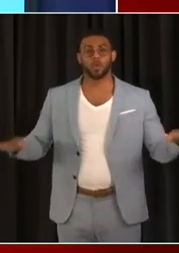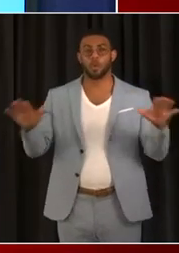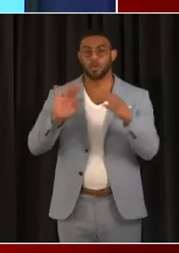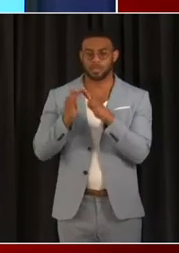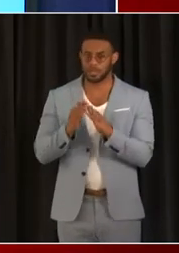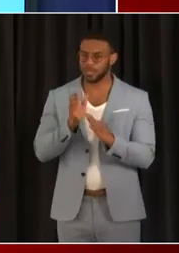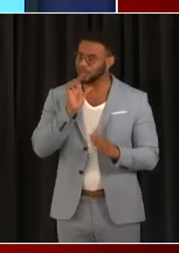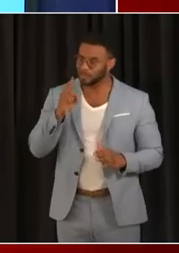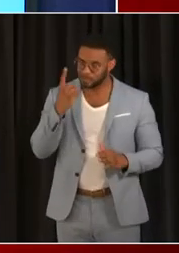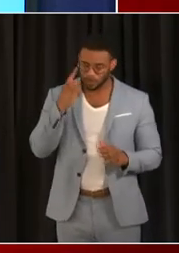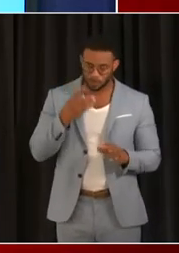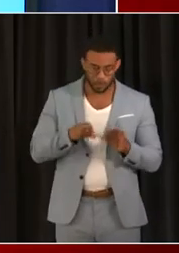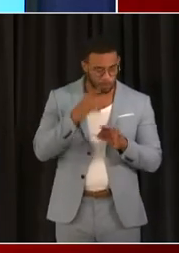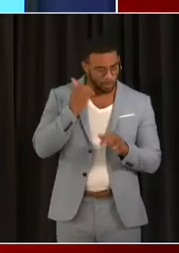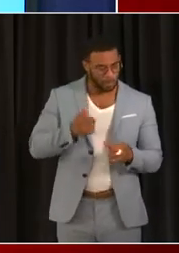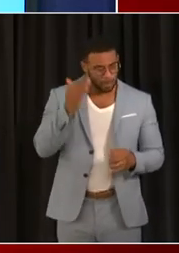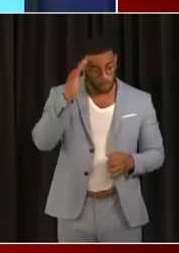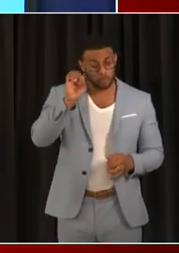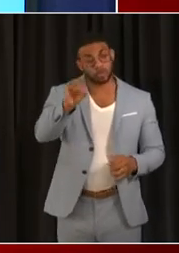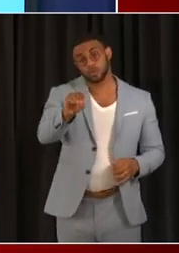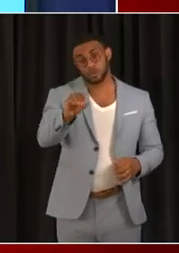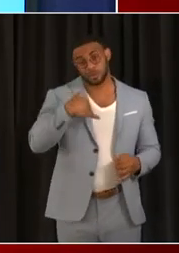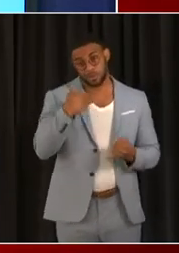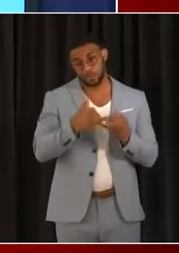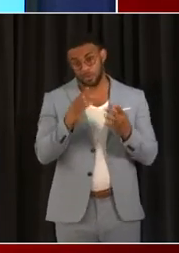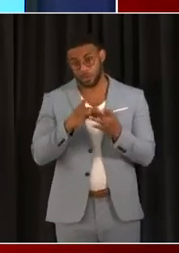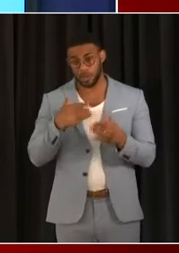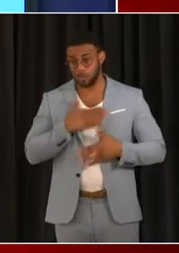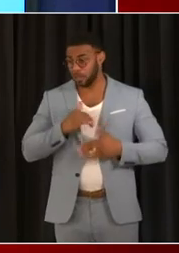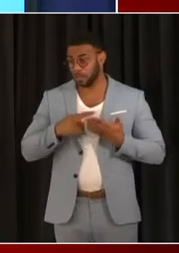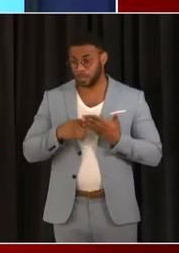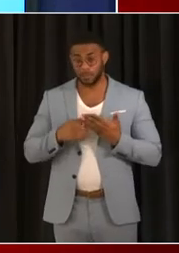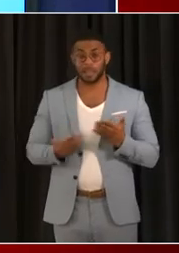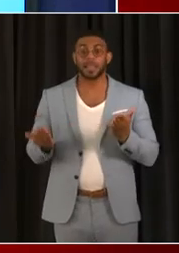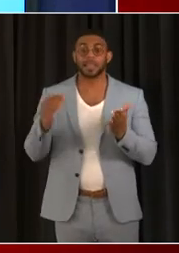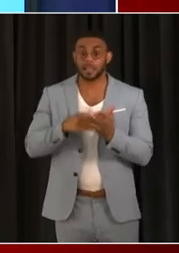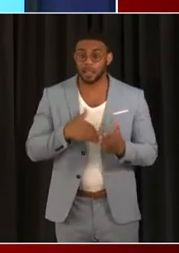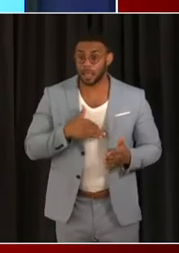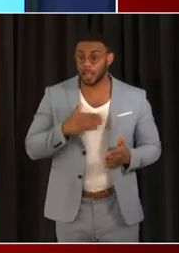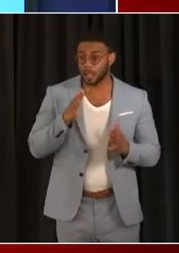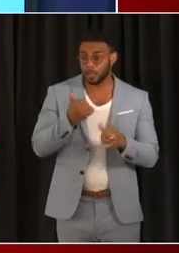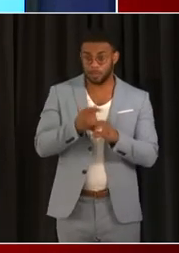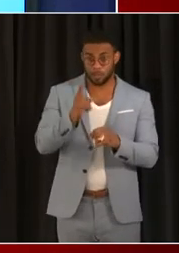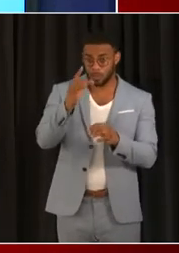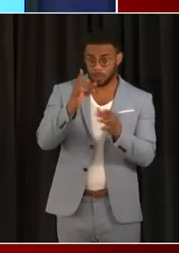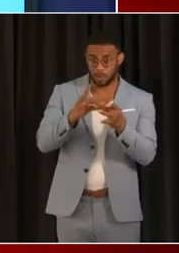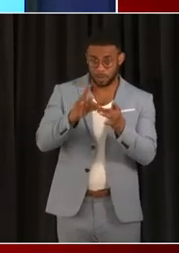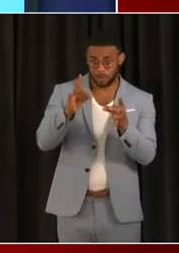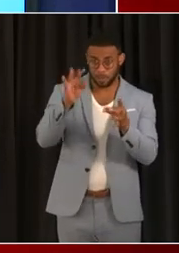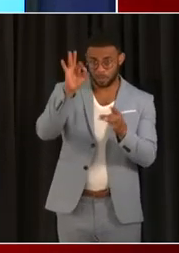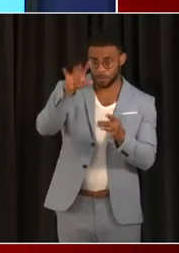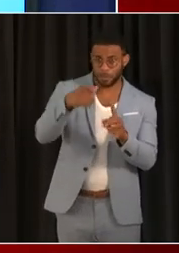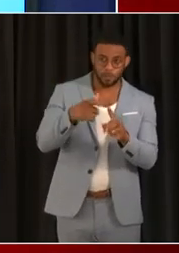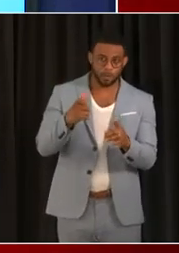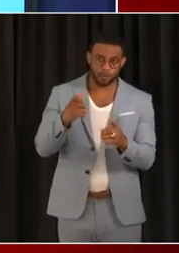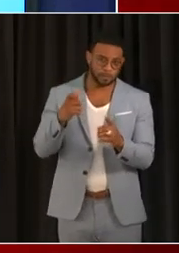across the city. And that's important for everybody to know. And so I've appreciated this conversation again. And I'll leave everybody with just words